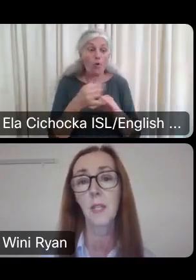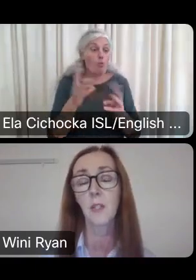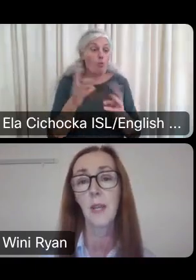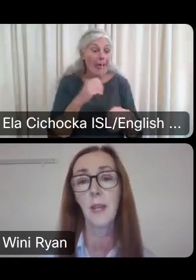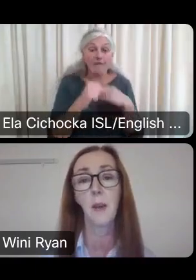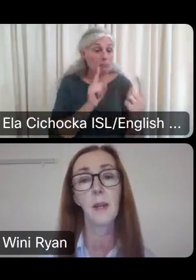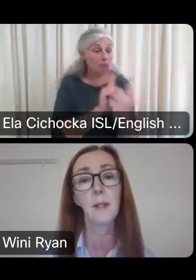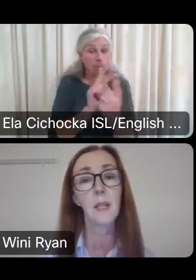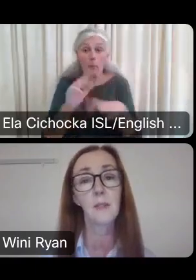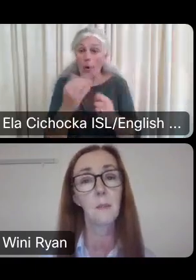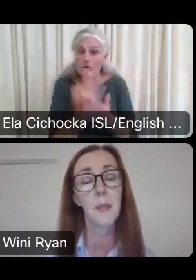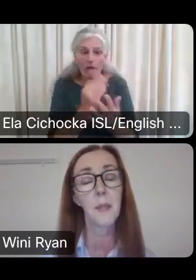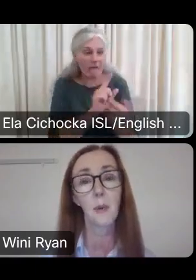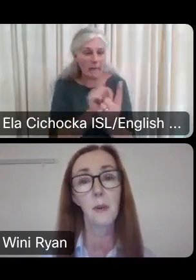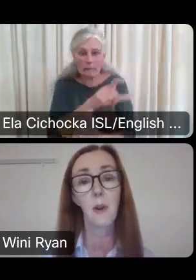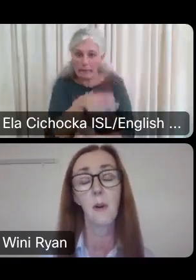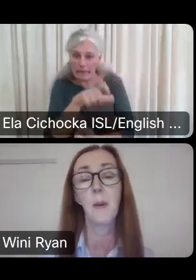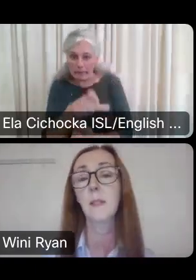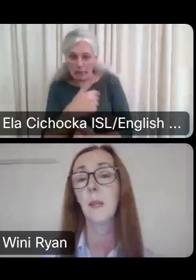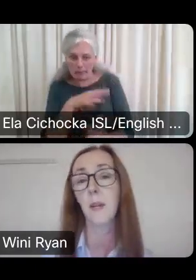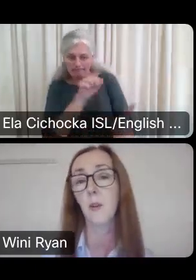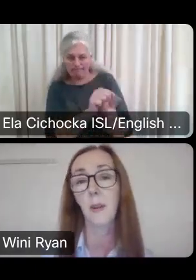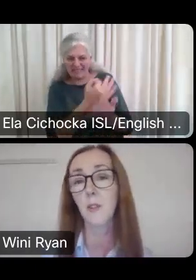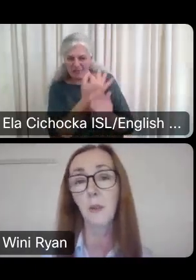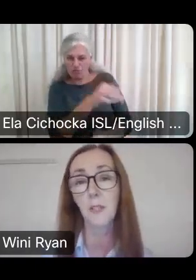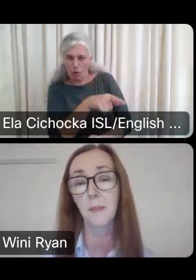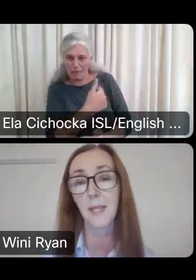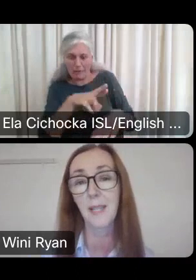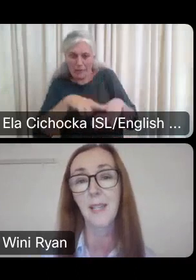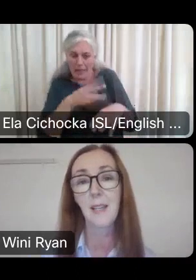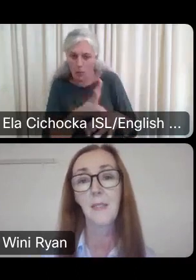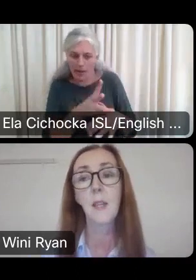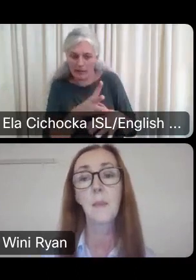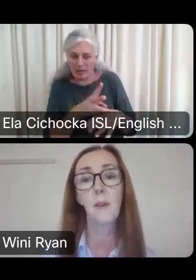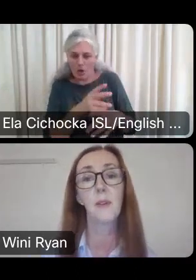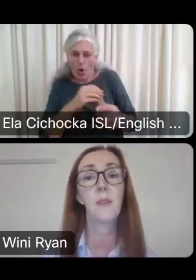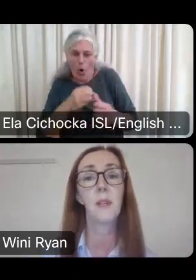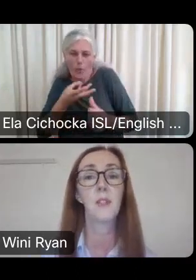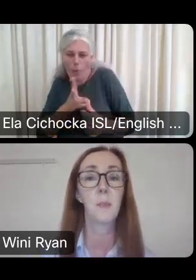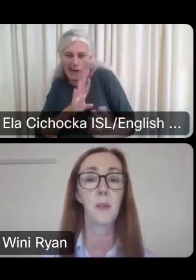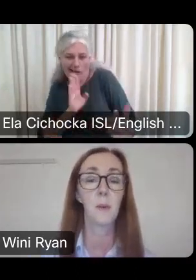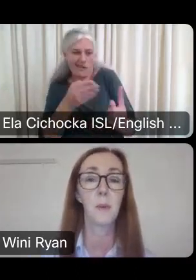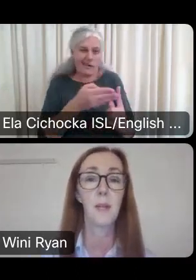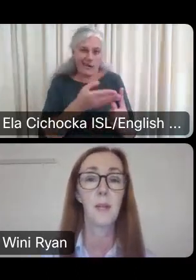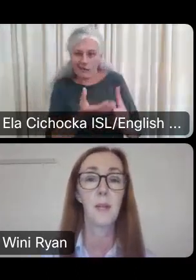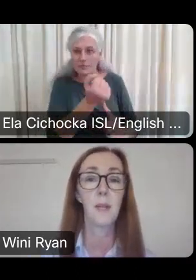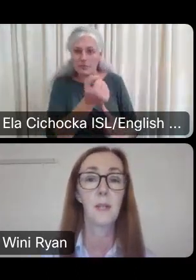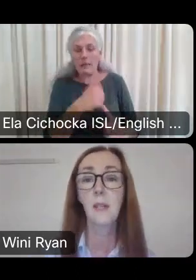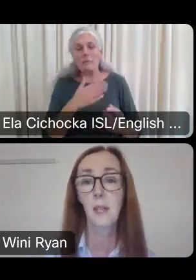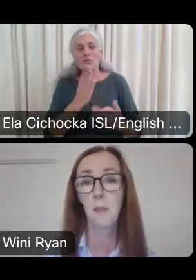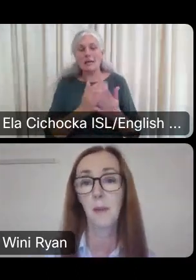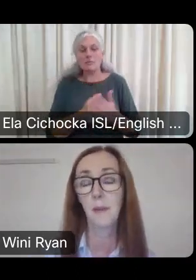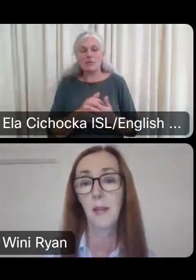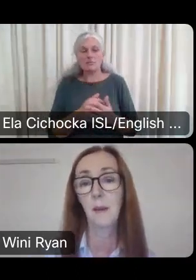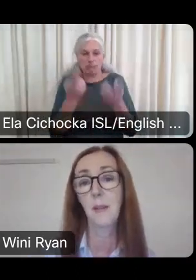the patient and might see if something is going wrong or might see a better way of doing something, they can be often afraid to speak up. So